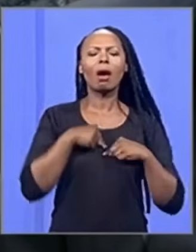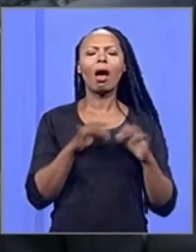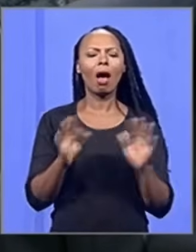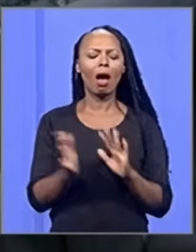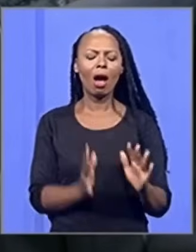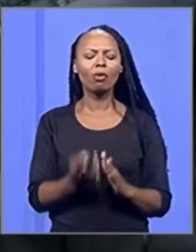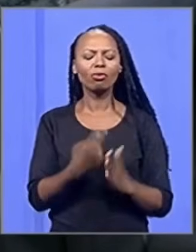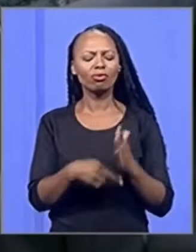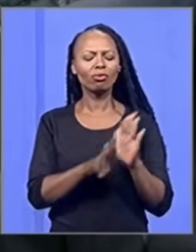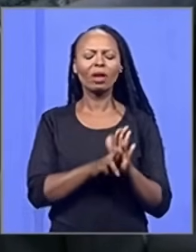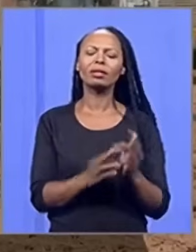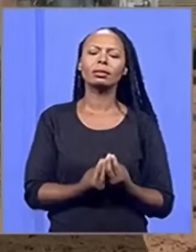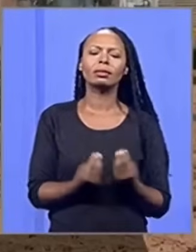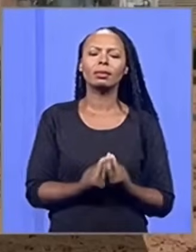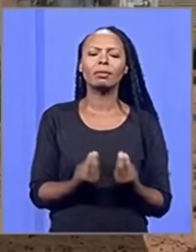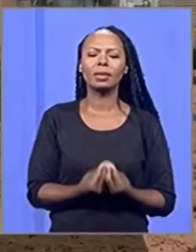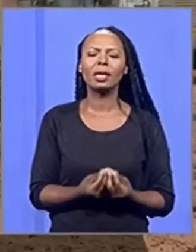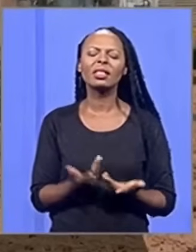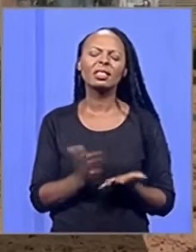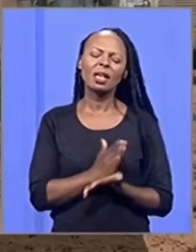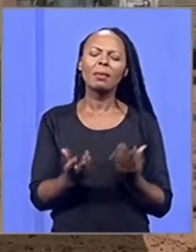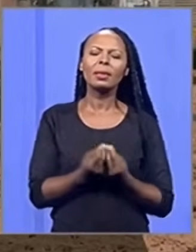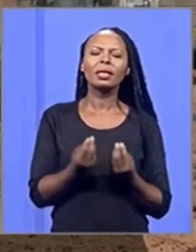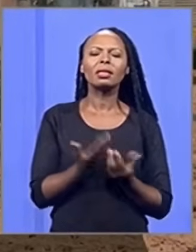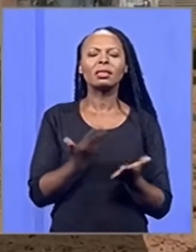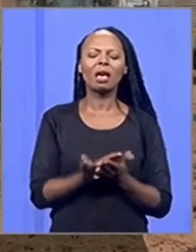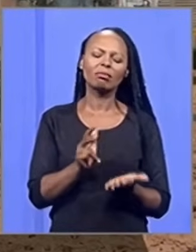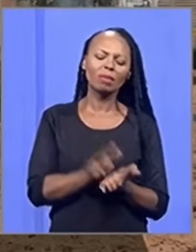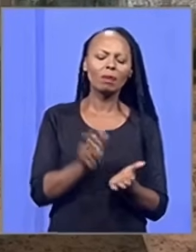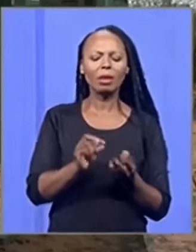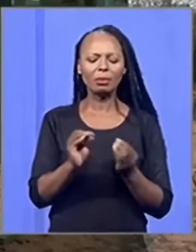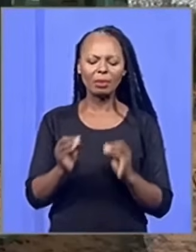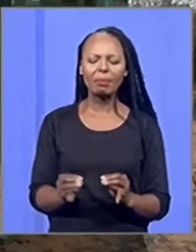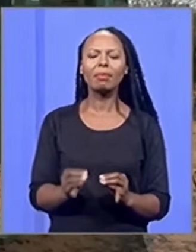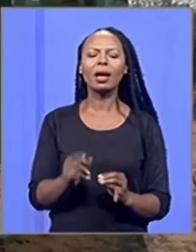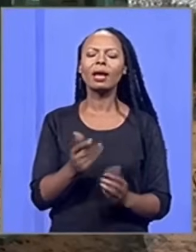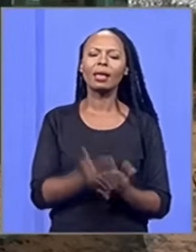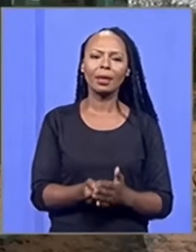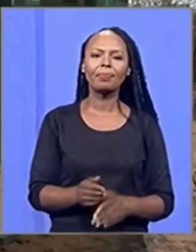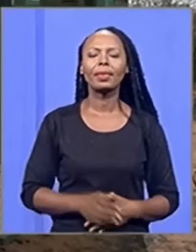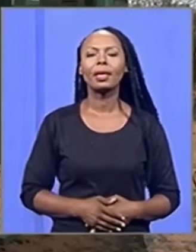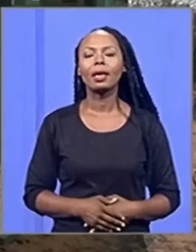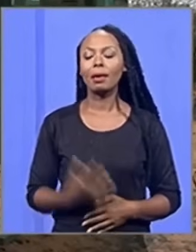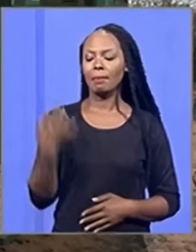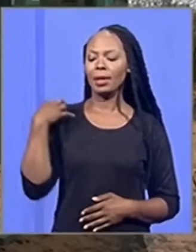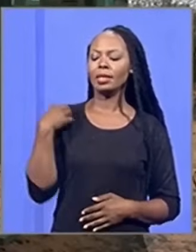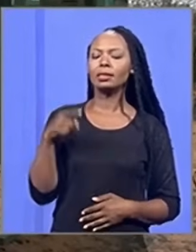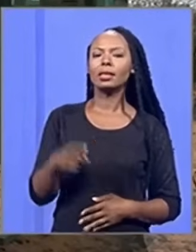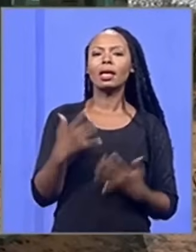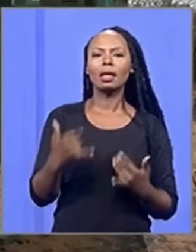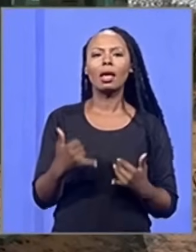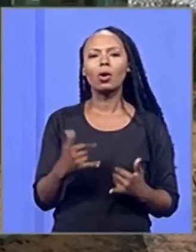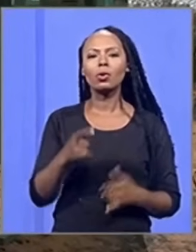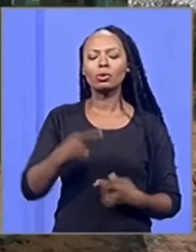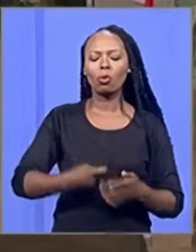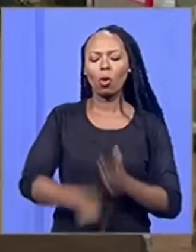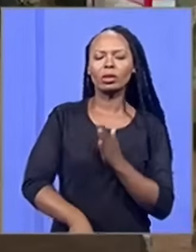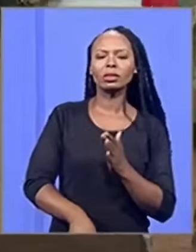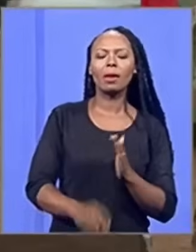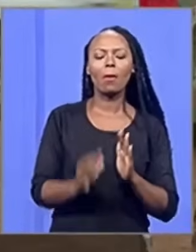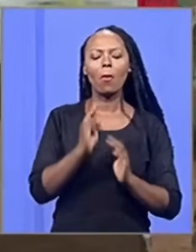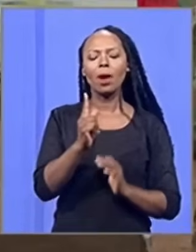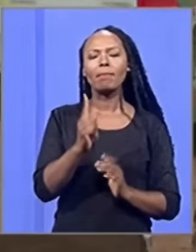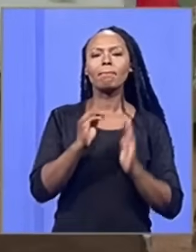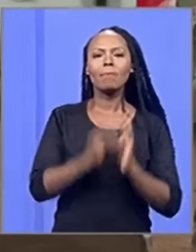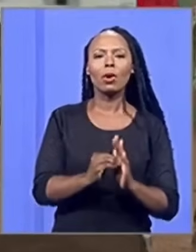things that we can augment. Letona le boetse le ile la sehollwa ka matla ka morao re lefapha le sebedise tjhelete e ka ballwang ho milione ka